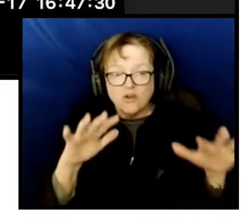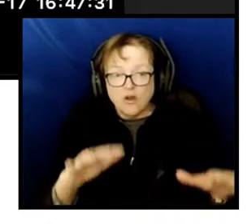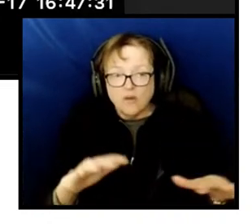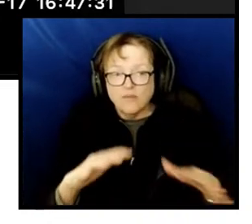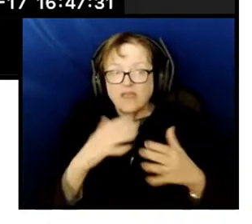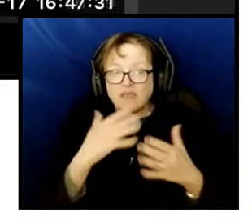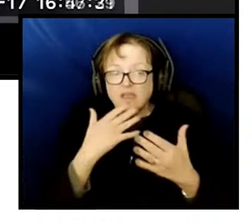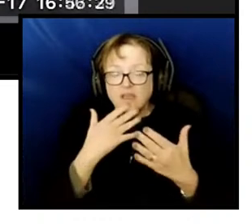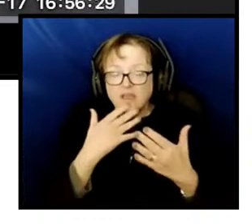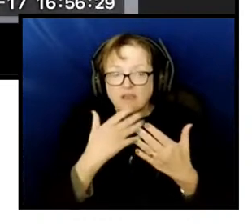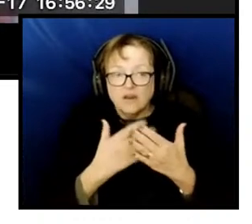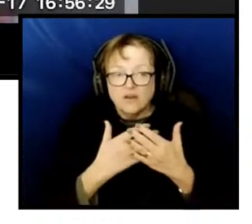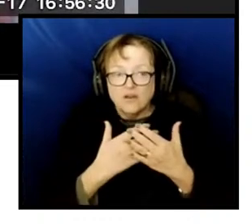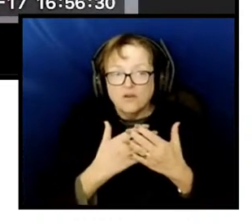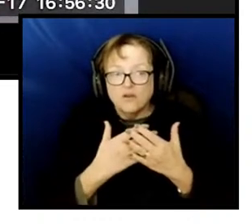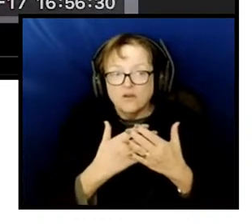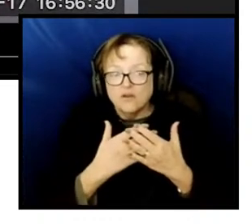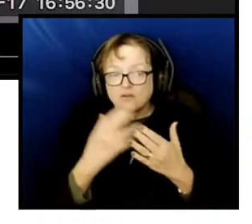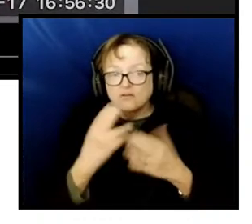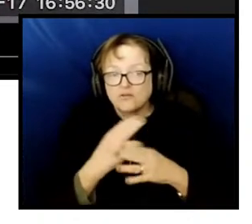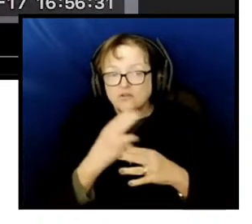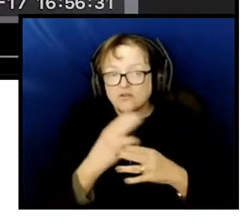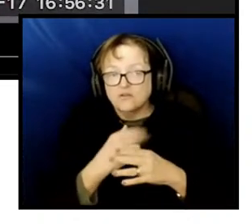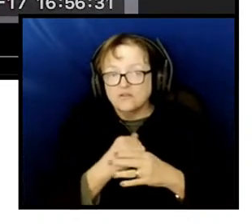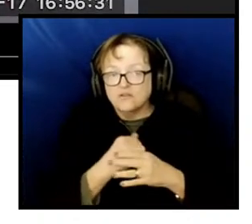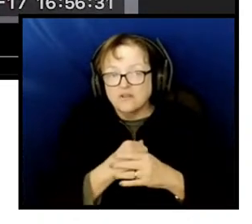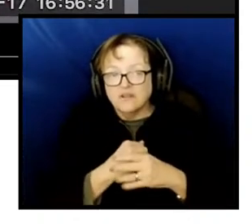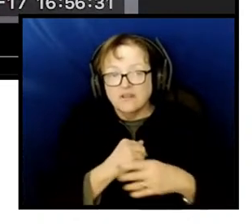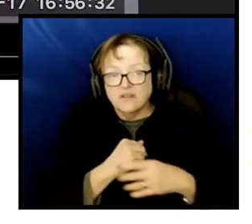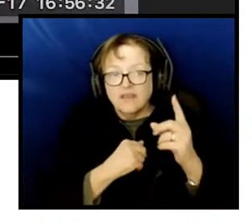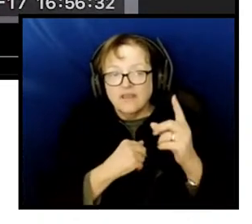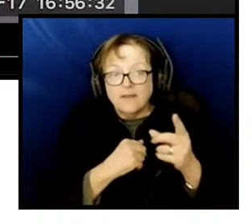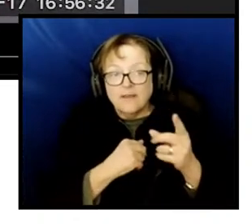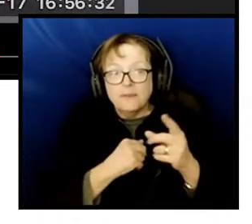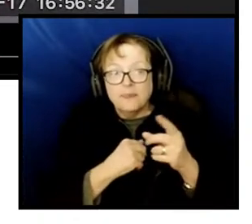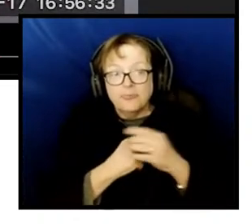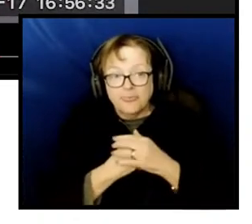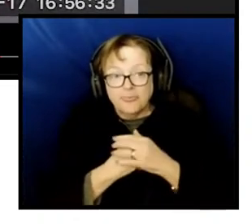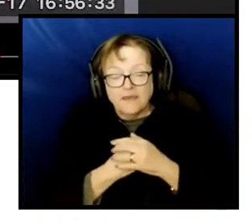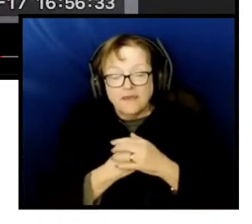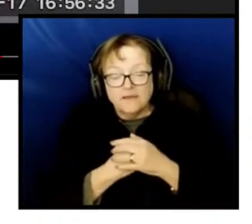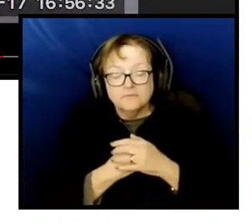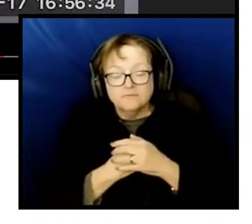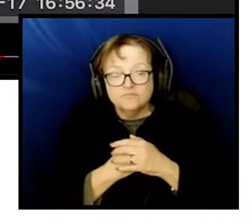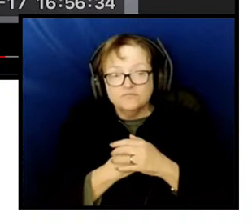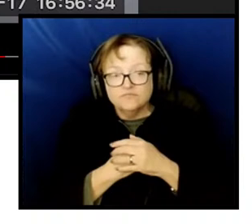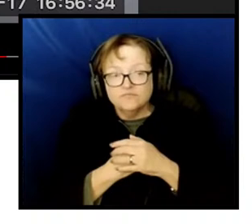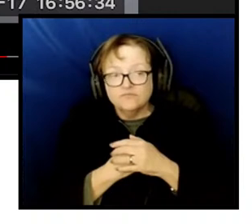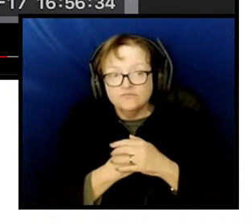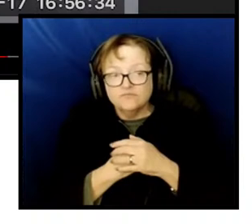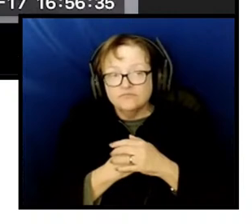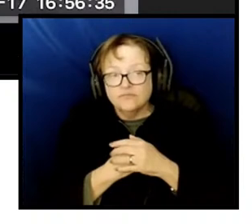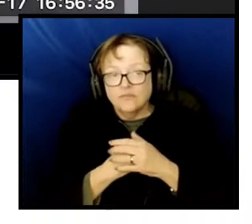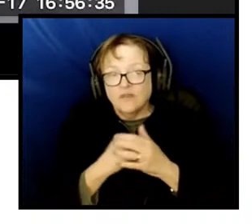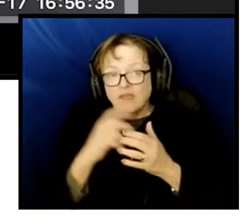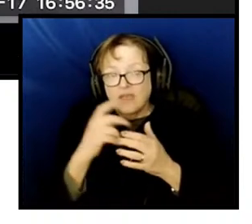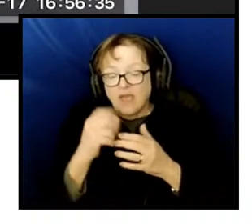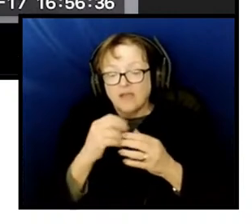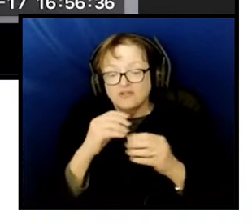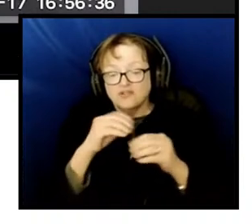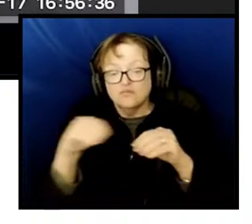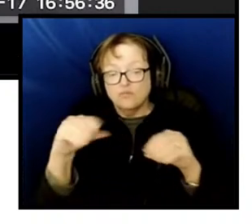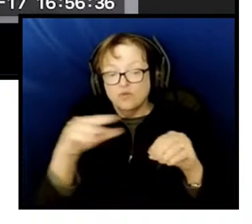spell work too. I similarly like to play with herbs on my altar and use